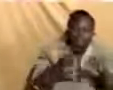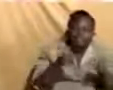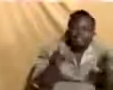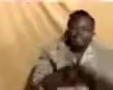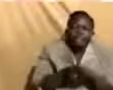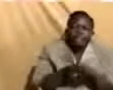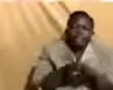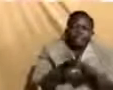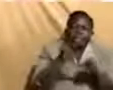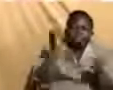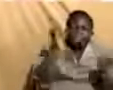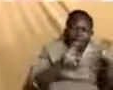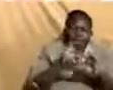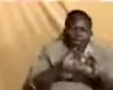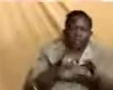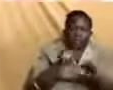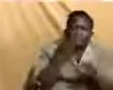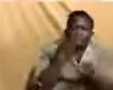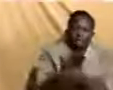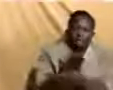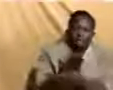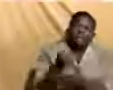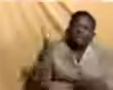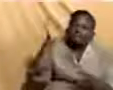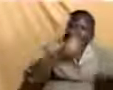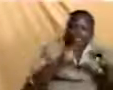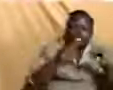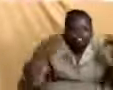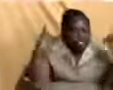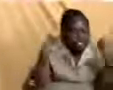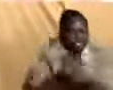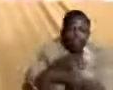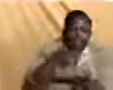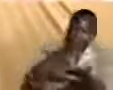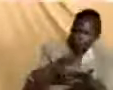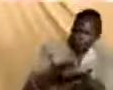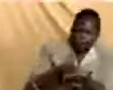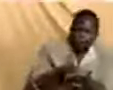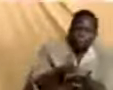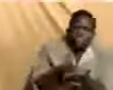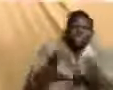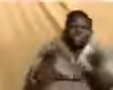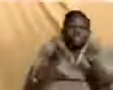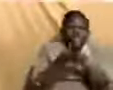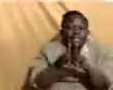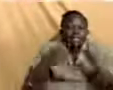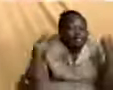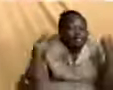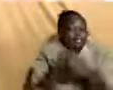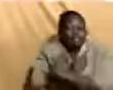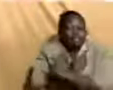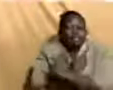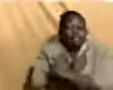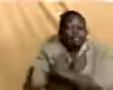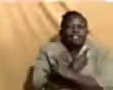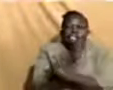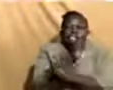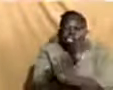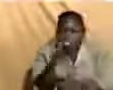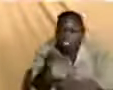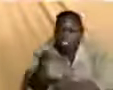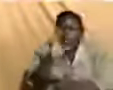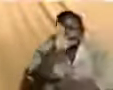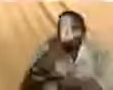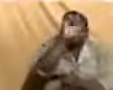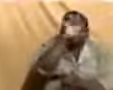different ballot papers and you vote for each different position. So in this particular case, we should be given 10 different ballot papers, a ballot paper for each bill,